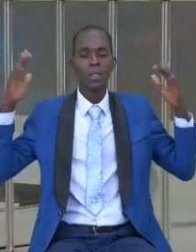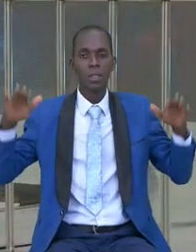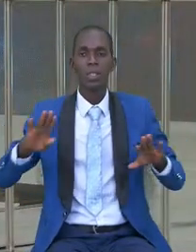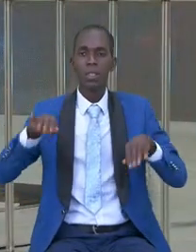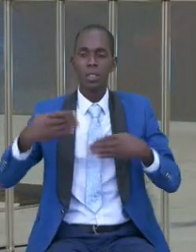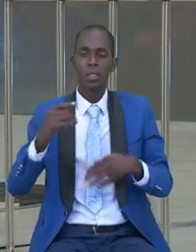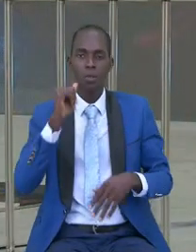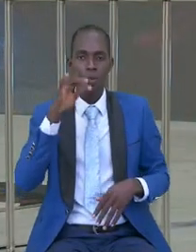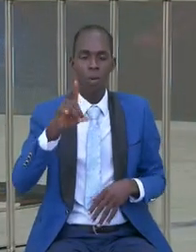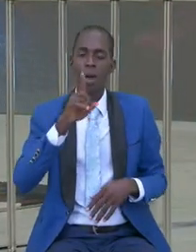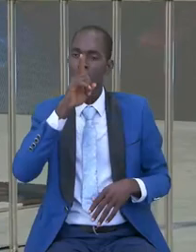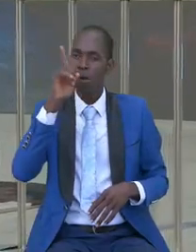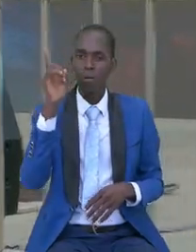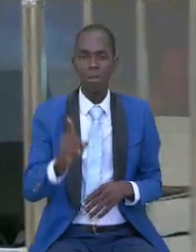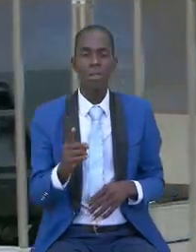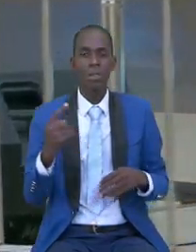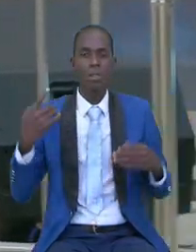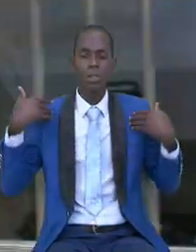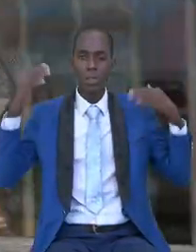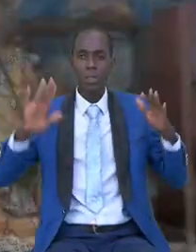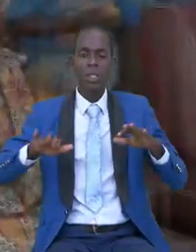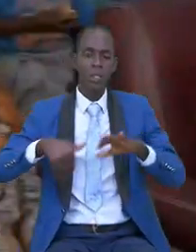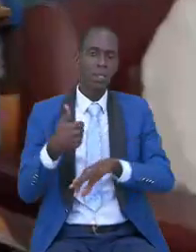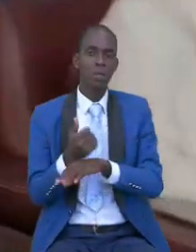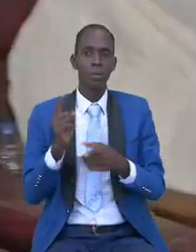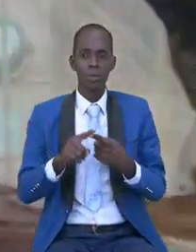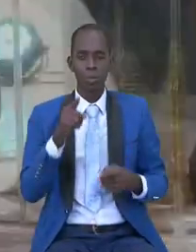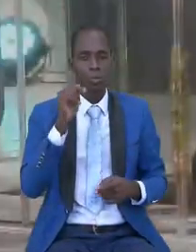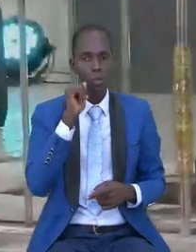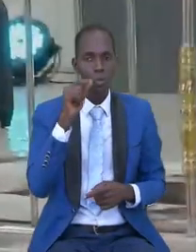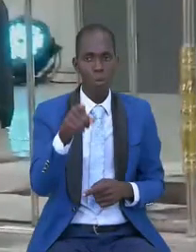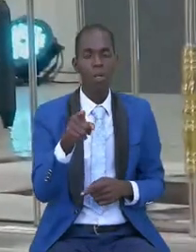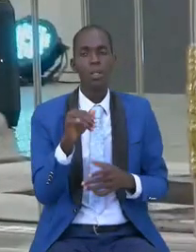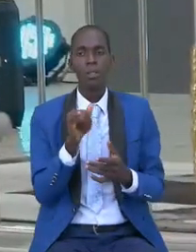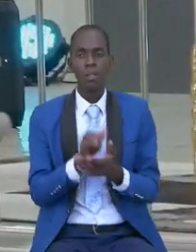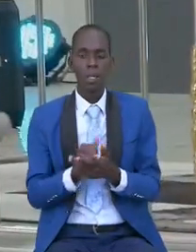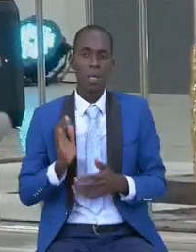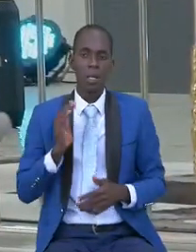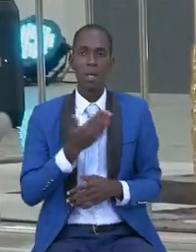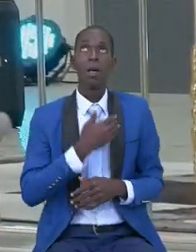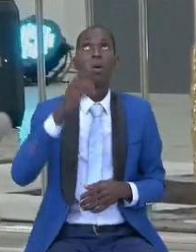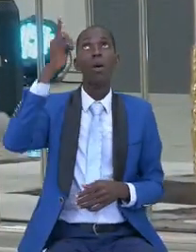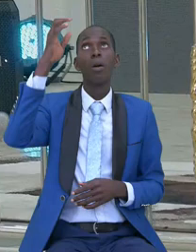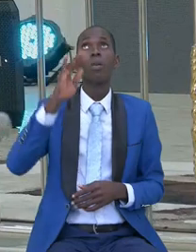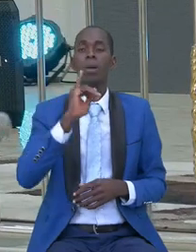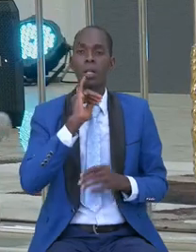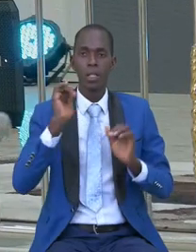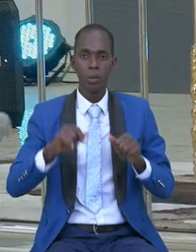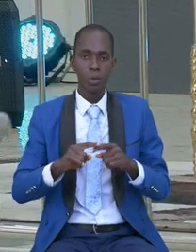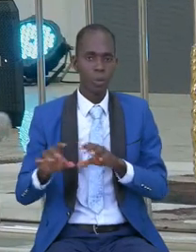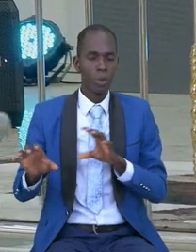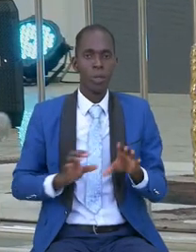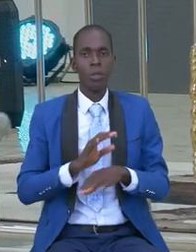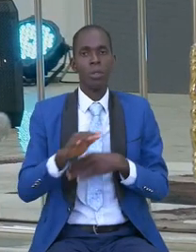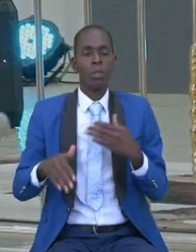the angel confirmed to her that our God is able to do all